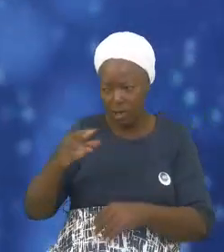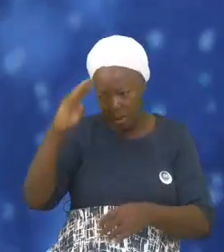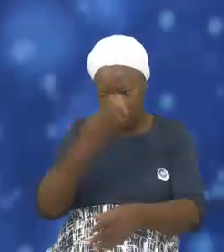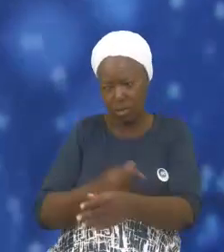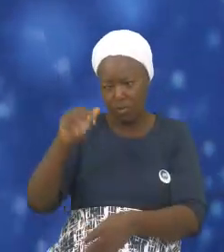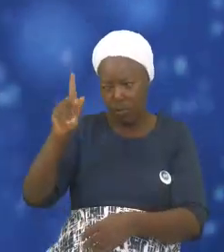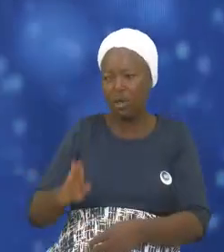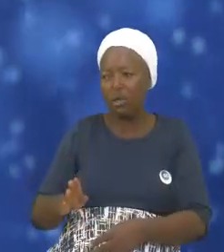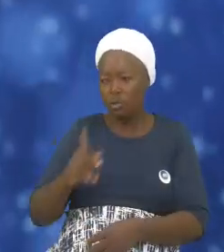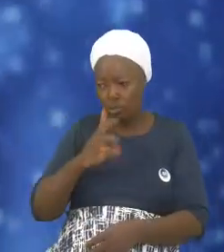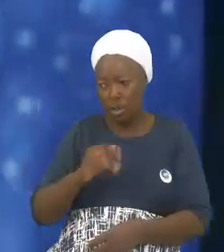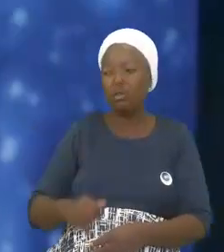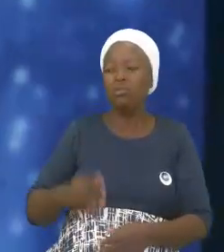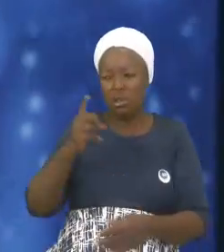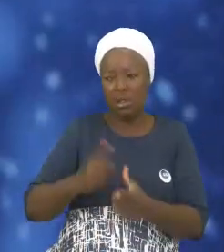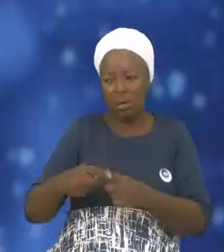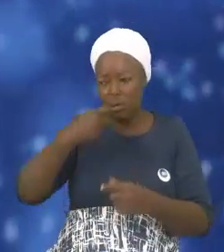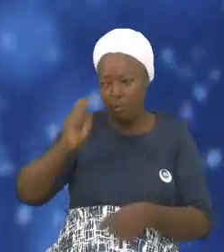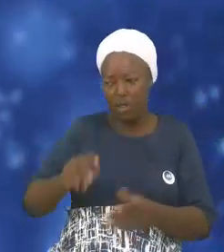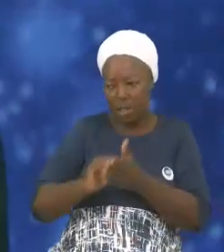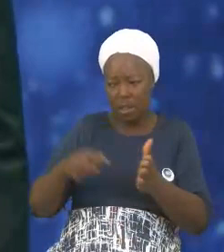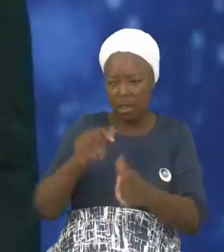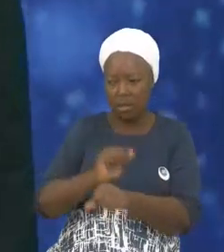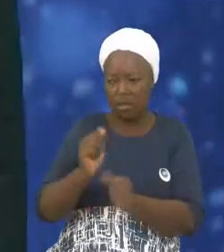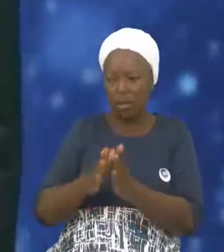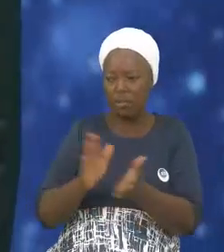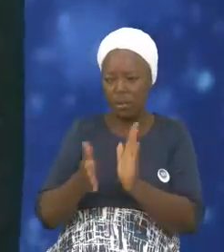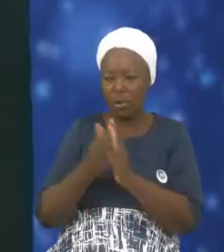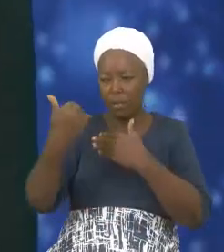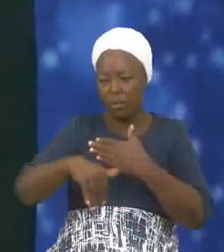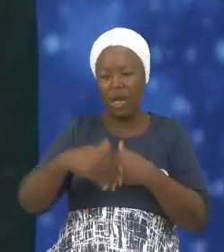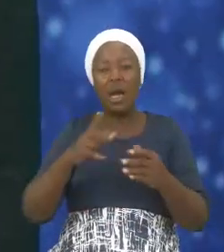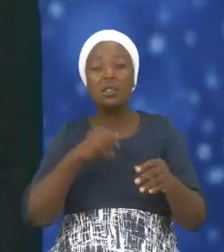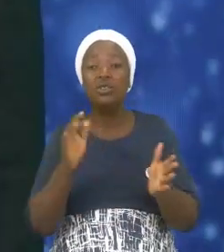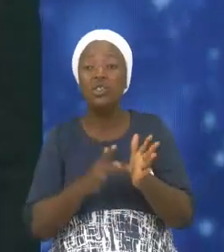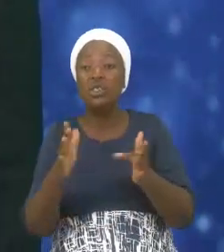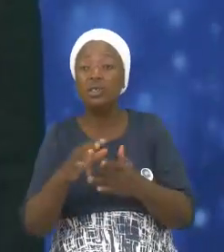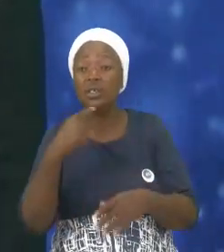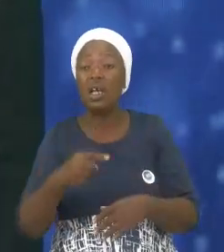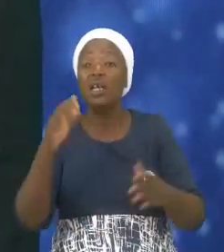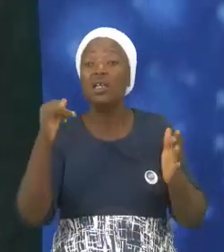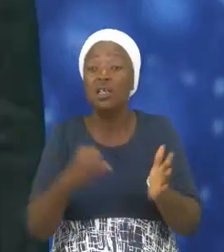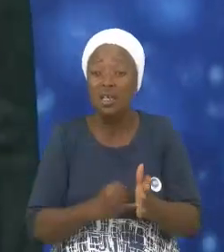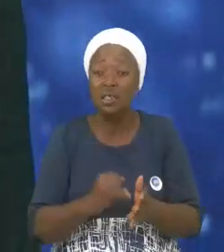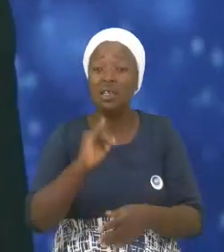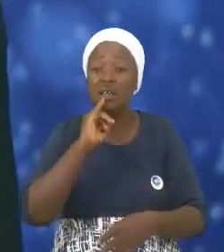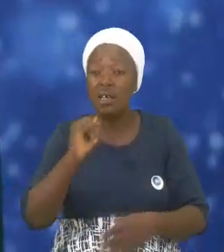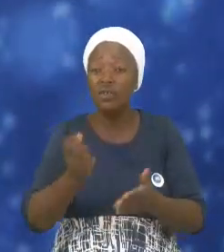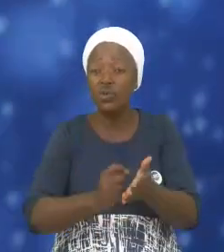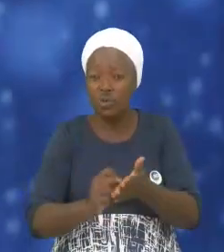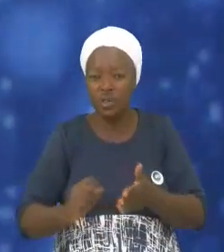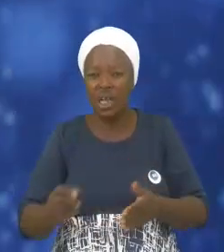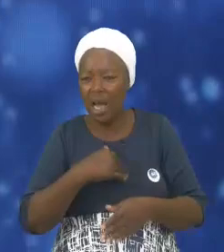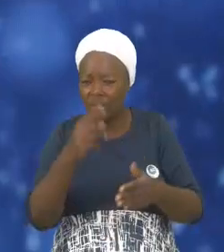that these stones will become bread. And Jesus said, it is written. And what